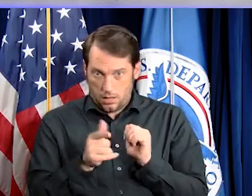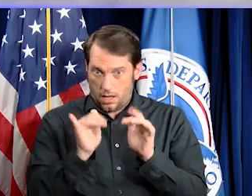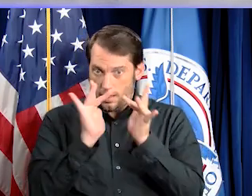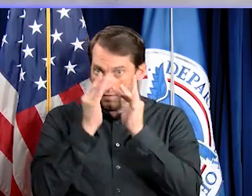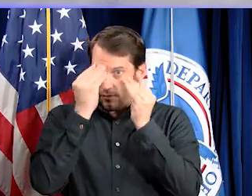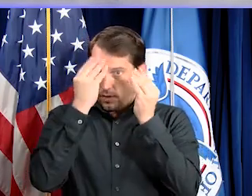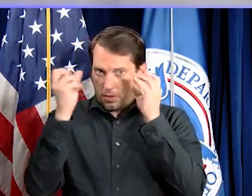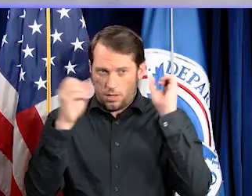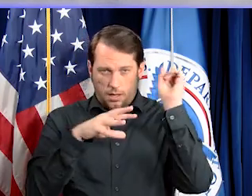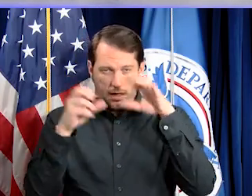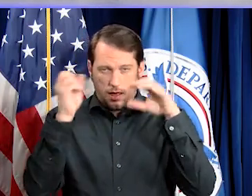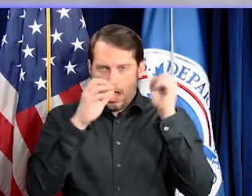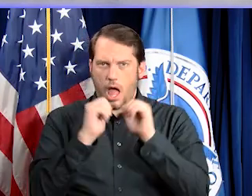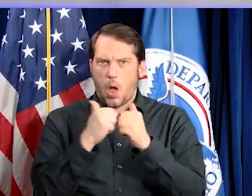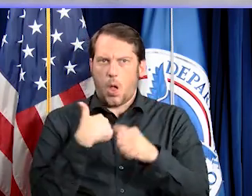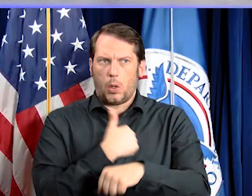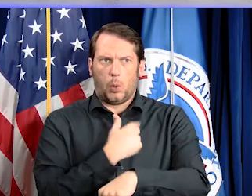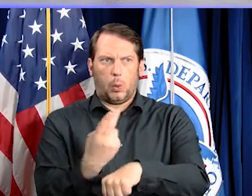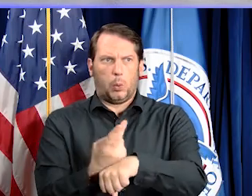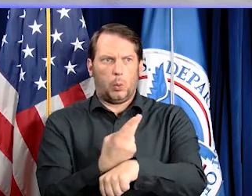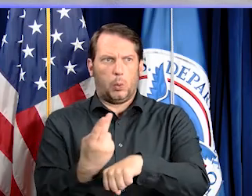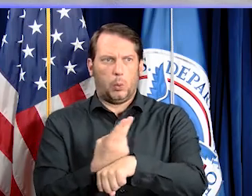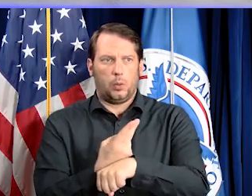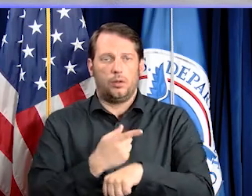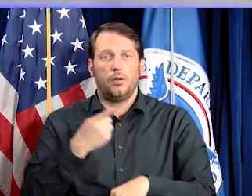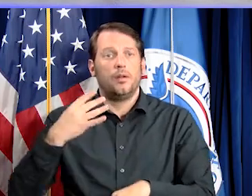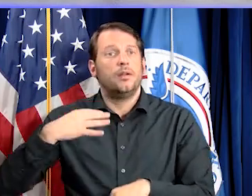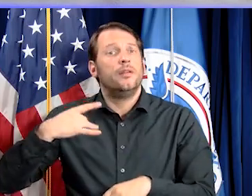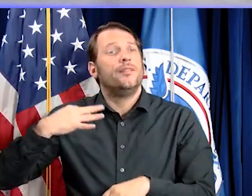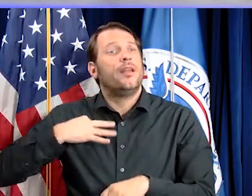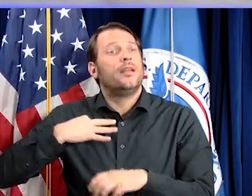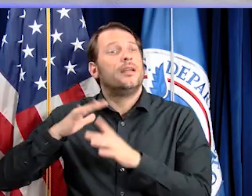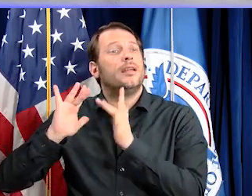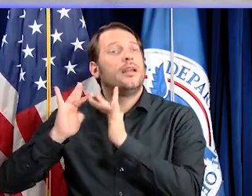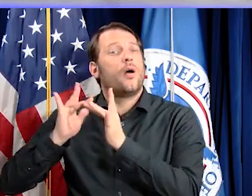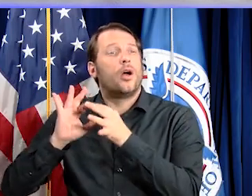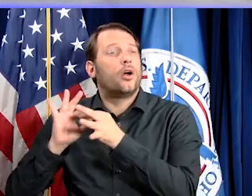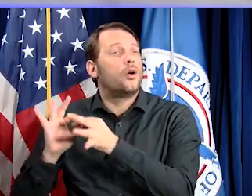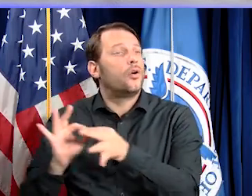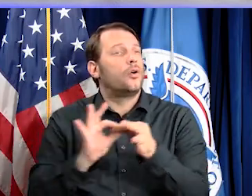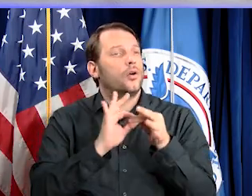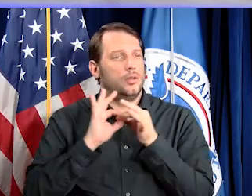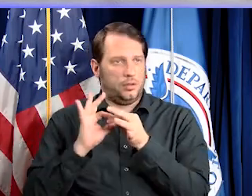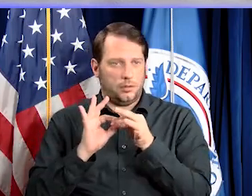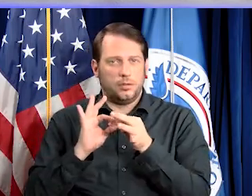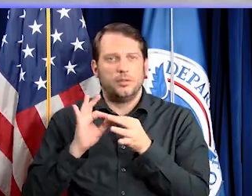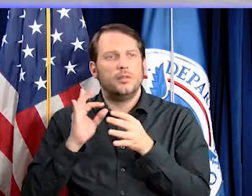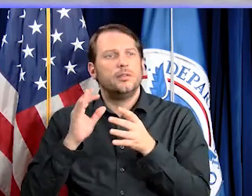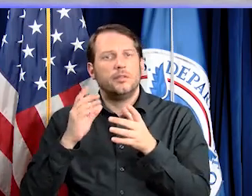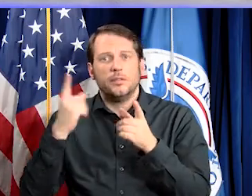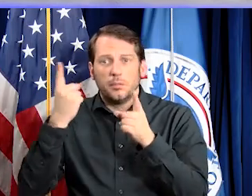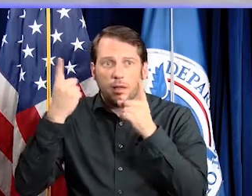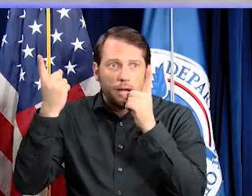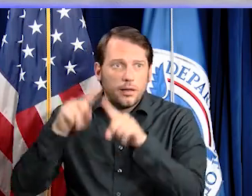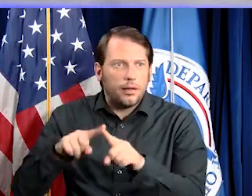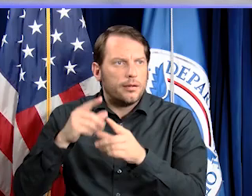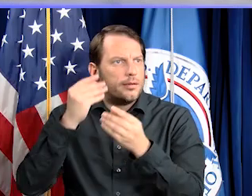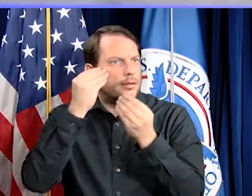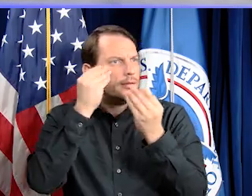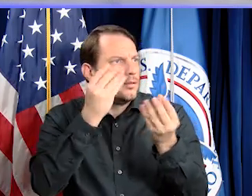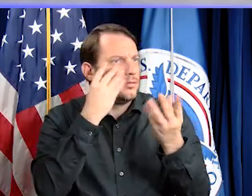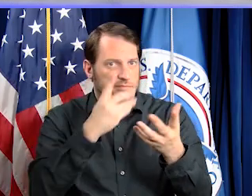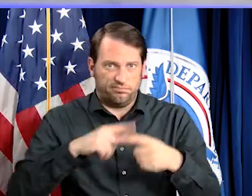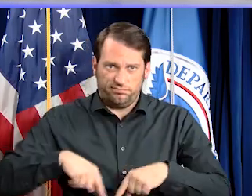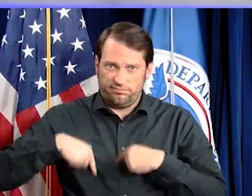digital volunteer networks are already and have been doing many of these disasters for at least a decade